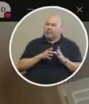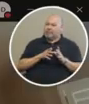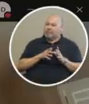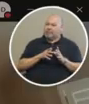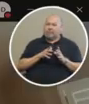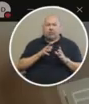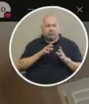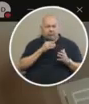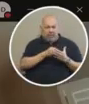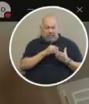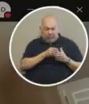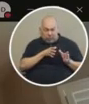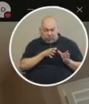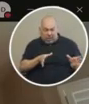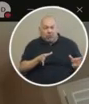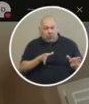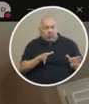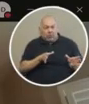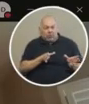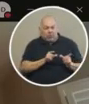dollars, those general fund dollars would go to support.